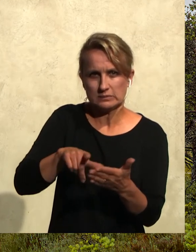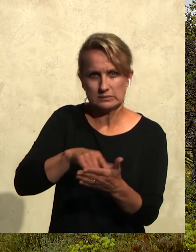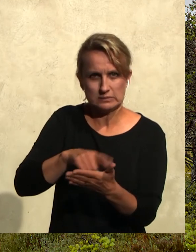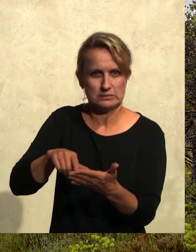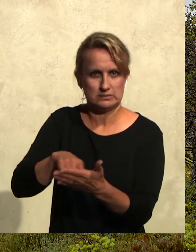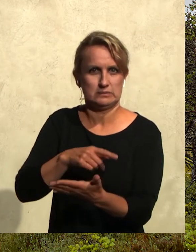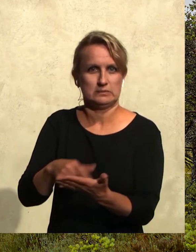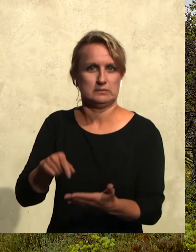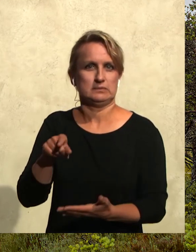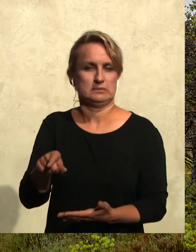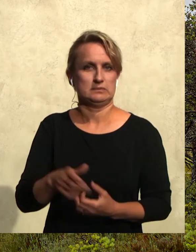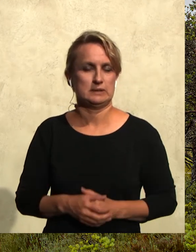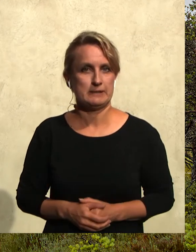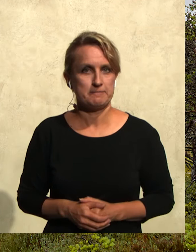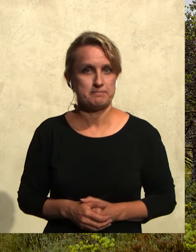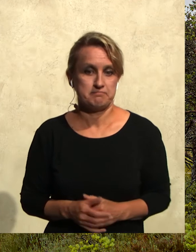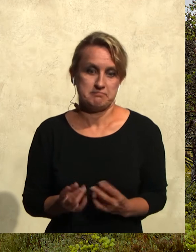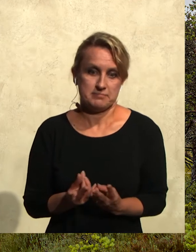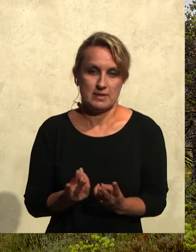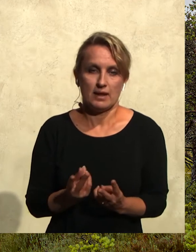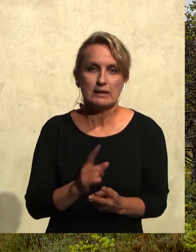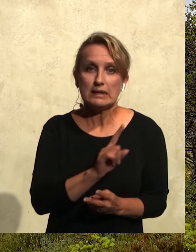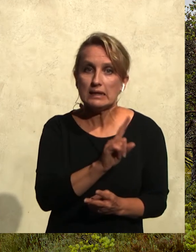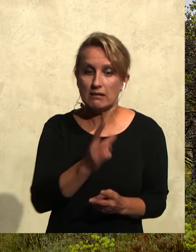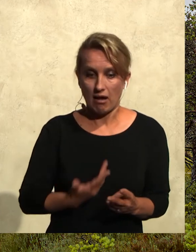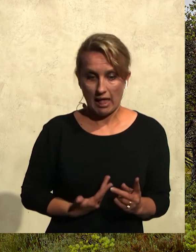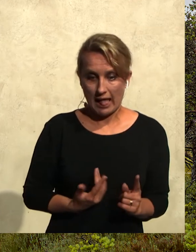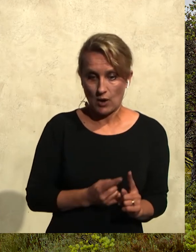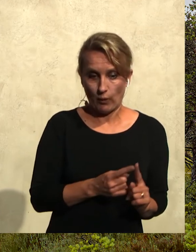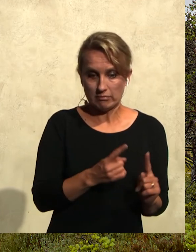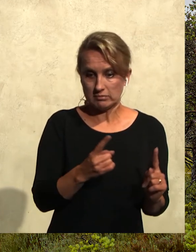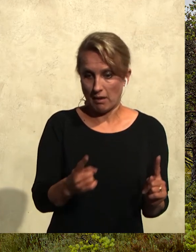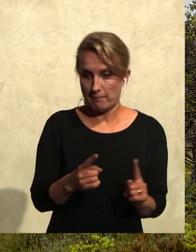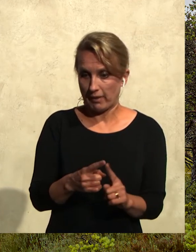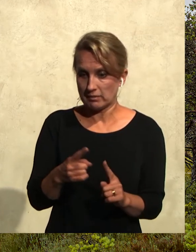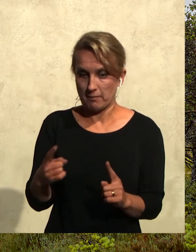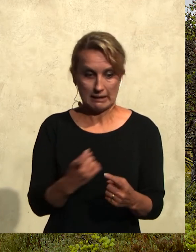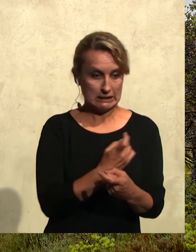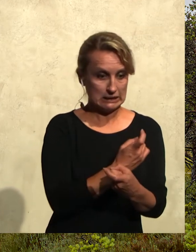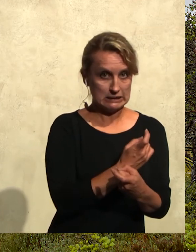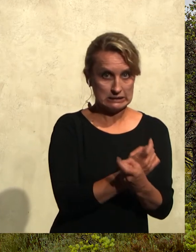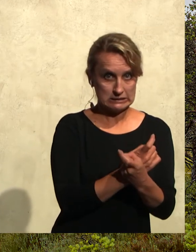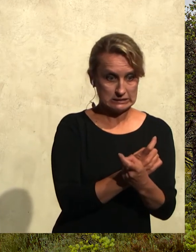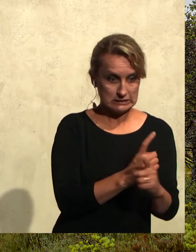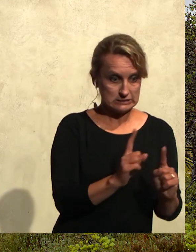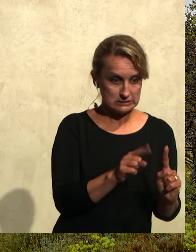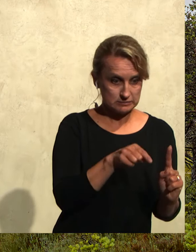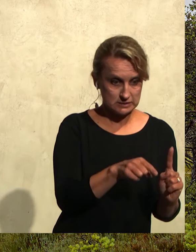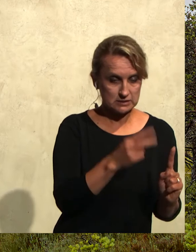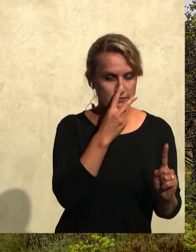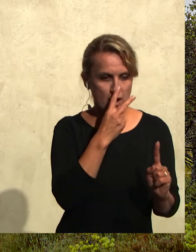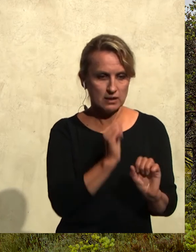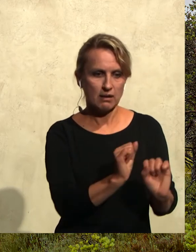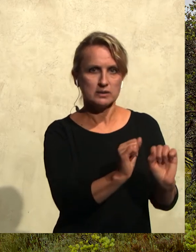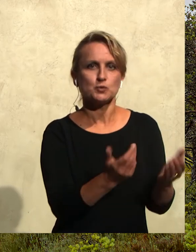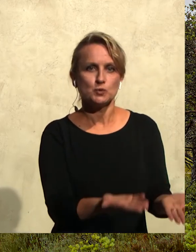these different points in the life stage, we have rather different risk factors. So you get into adulthood, it could be